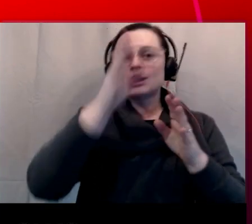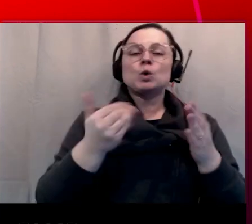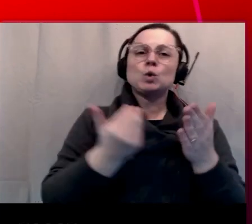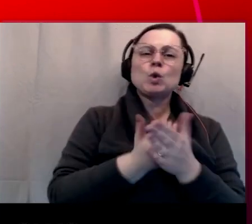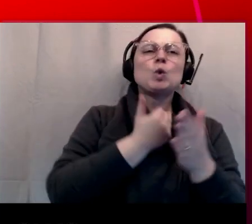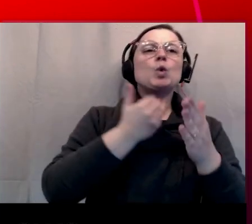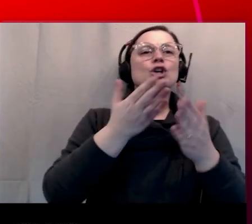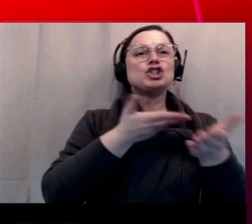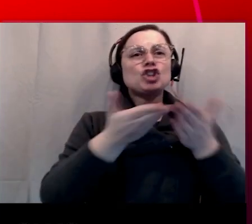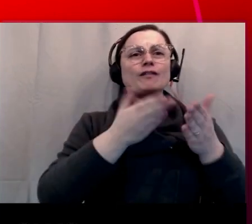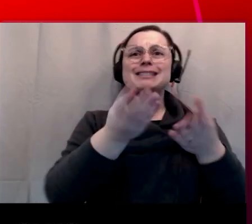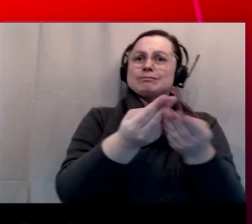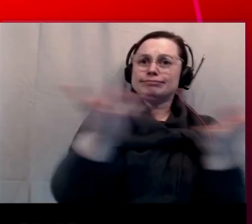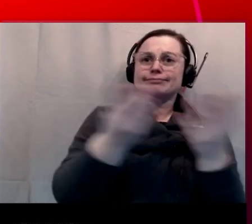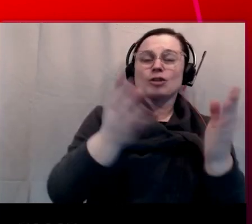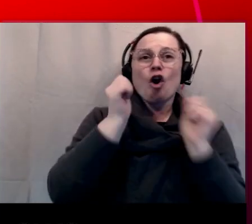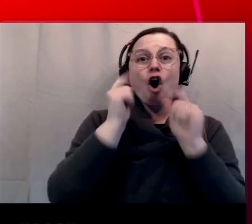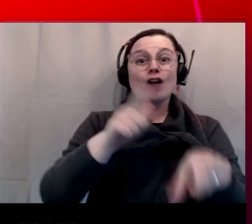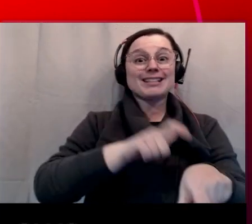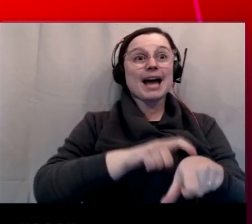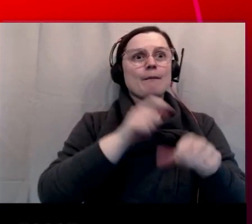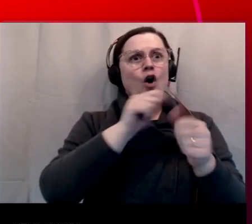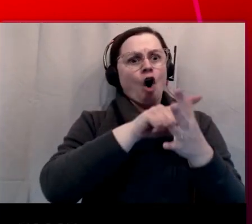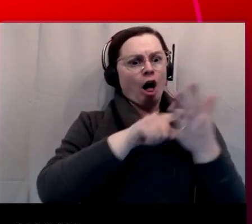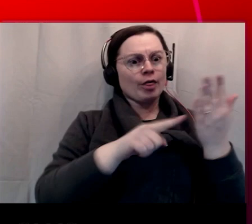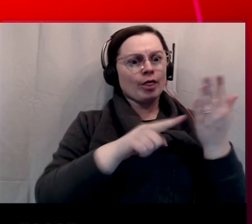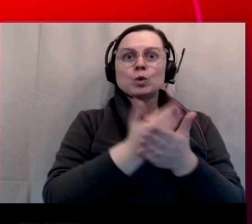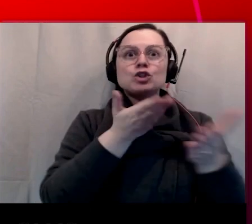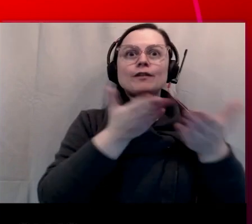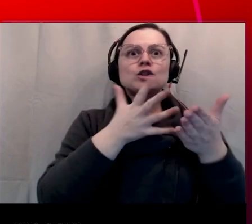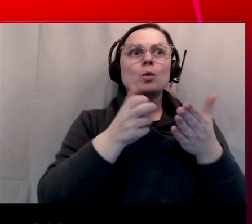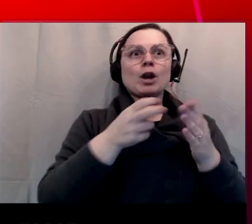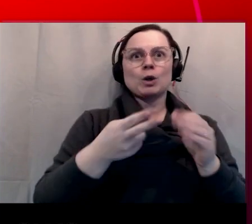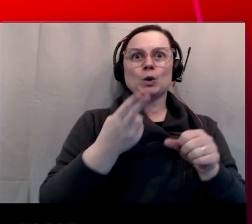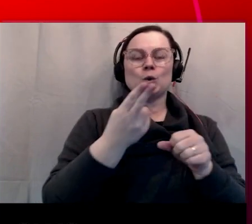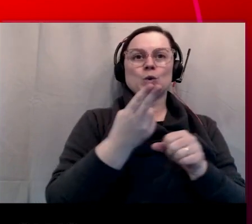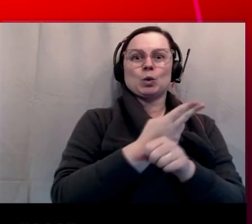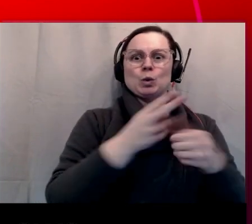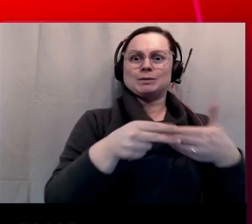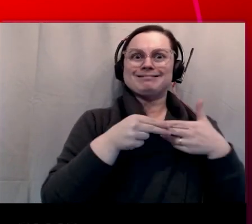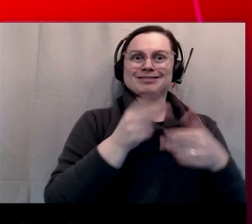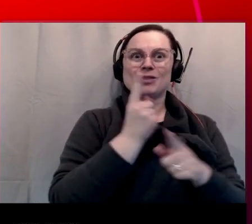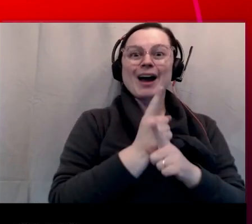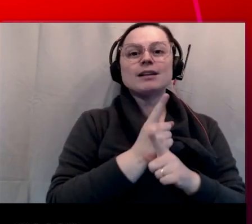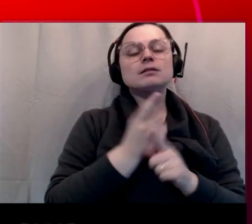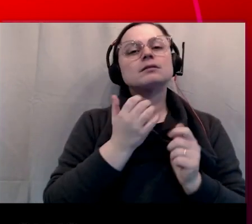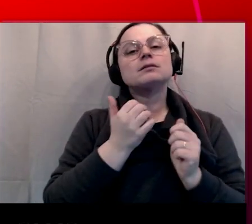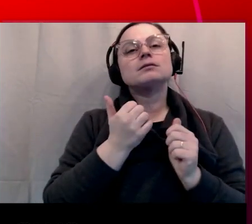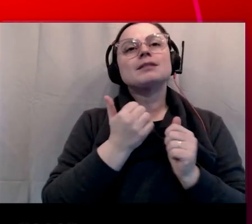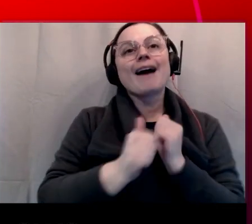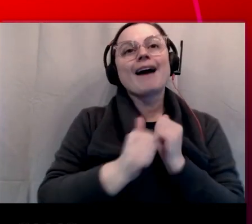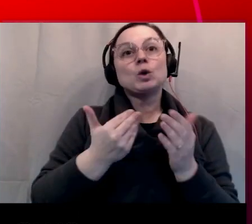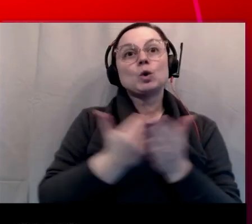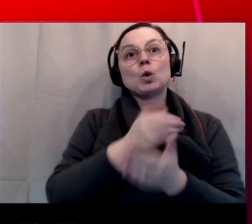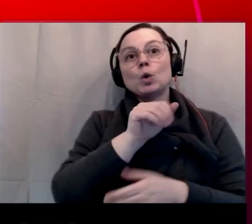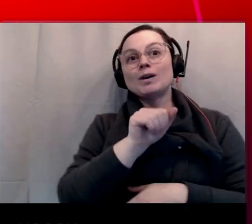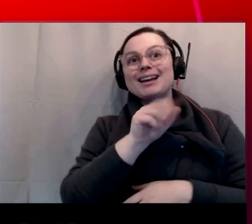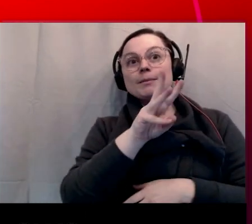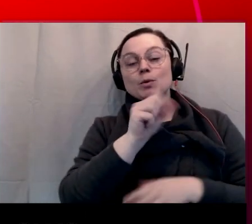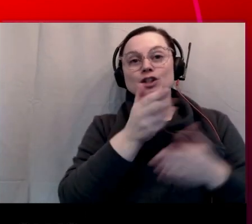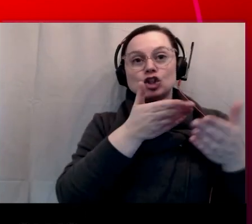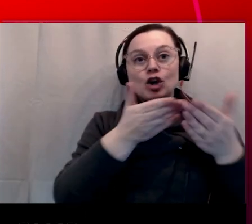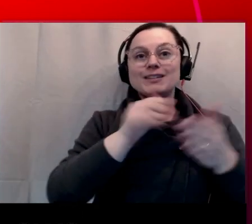time, and you want to be leveraging all of that stuff, right? So with every new service, with every new API, there are 100,000 API now or more than